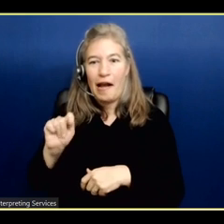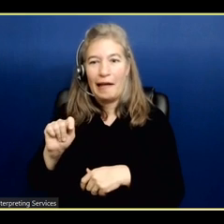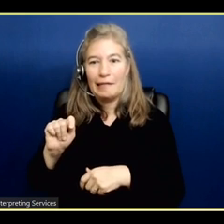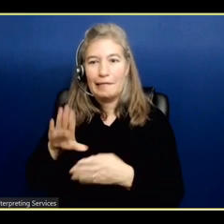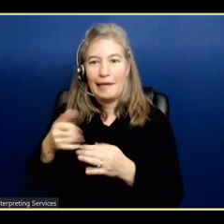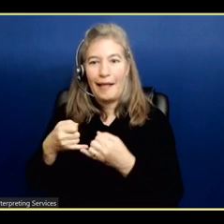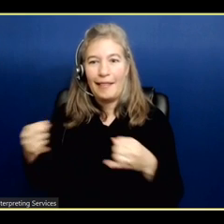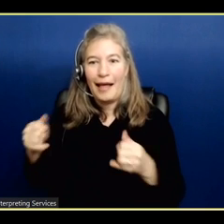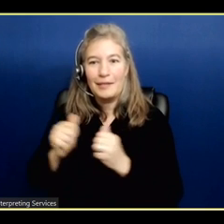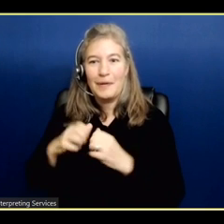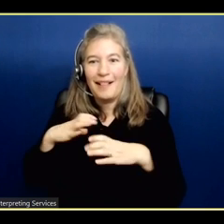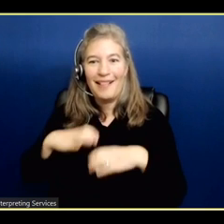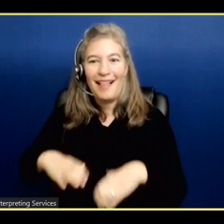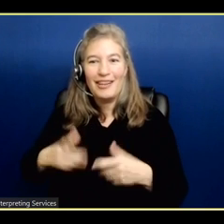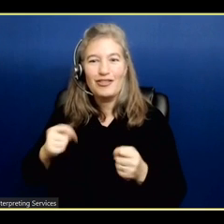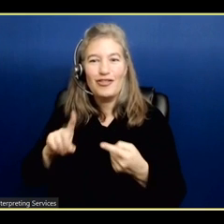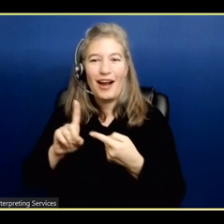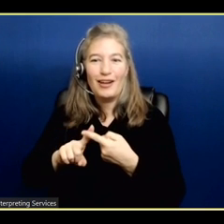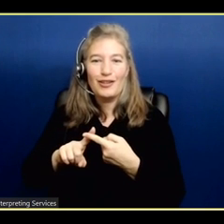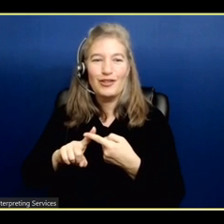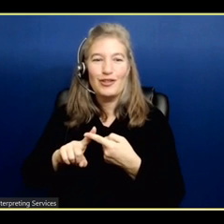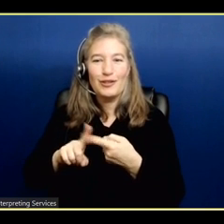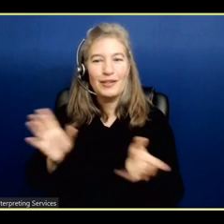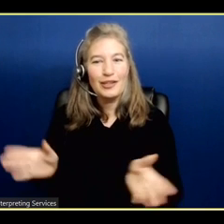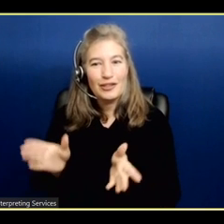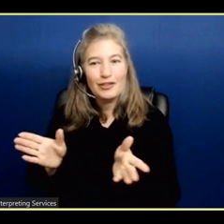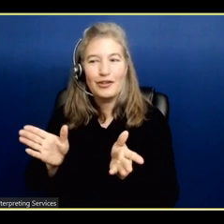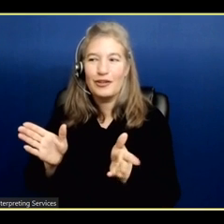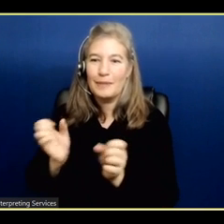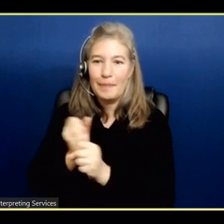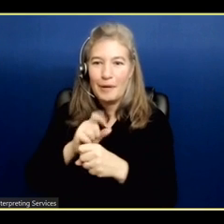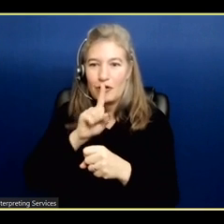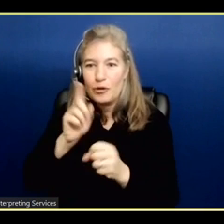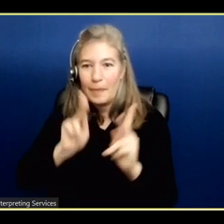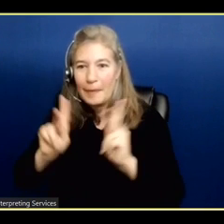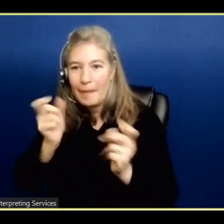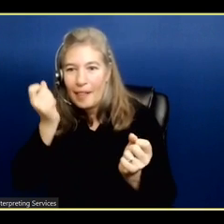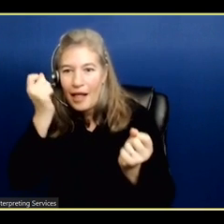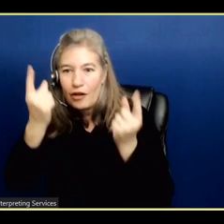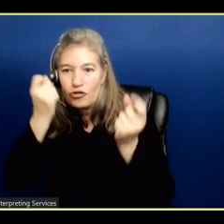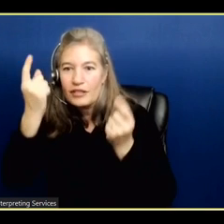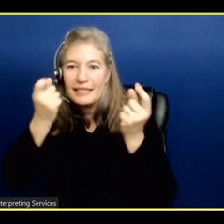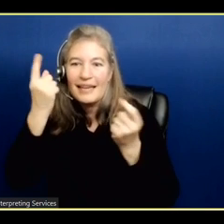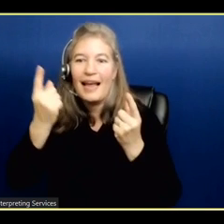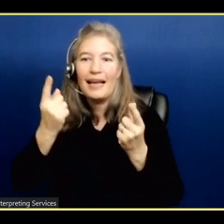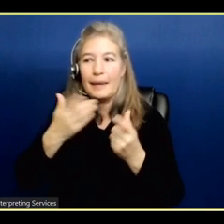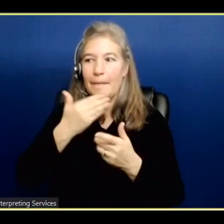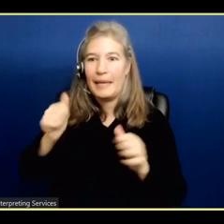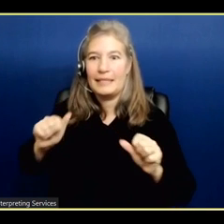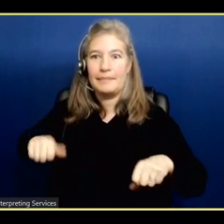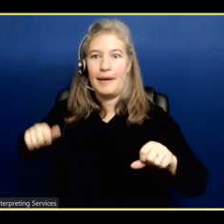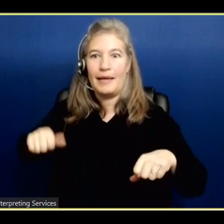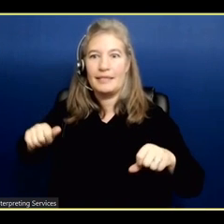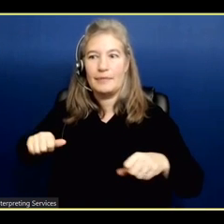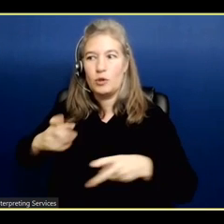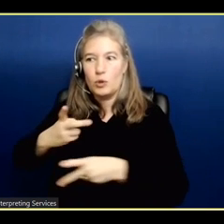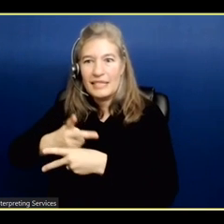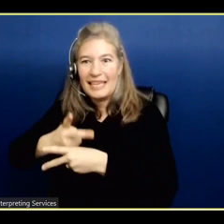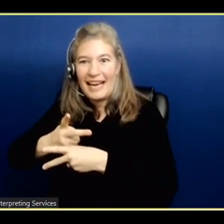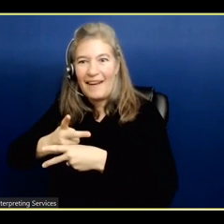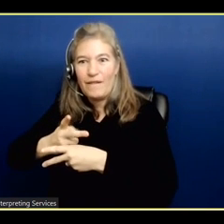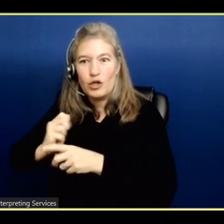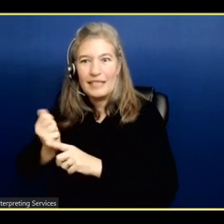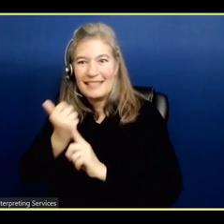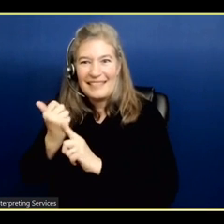well-meaning, right? Like advocating for folks for future money. However, even the emotional and psychological